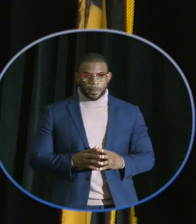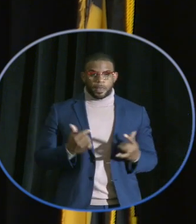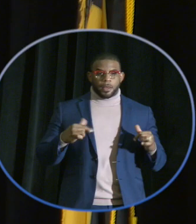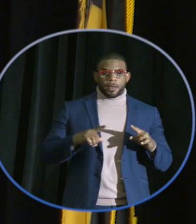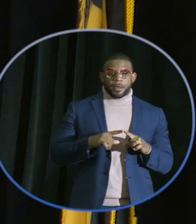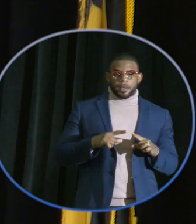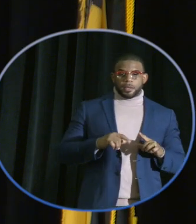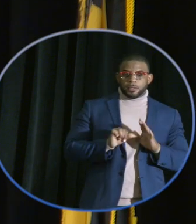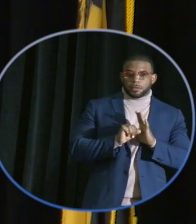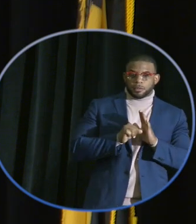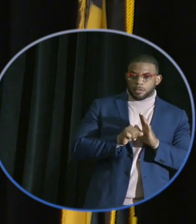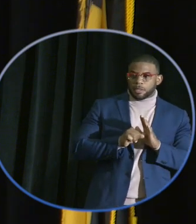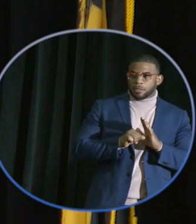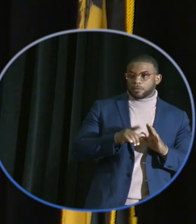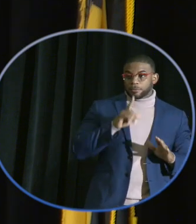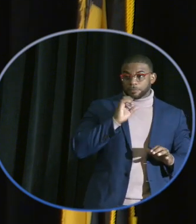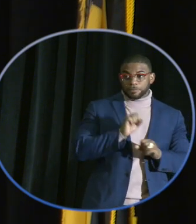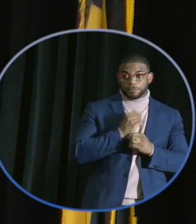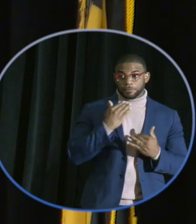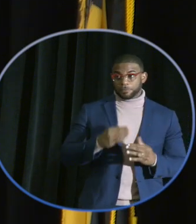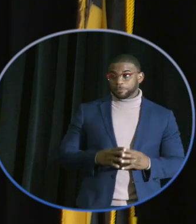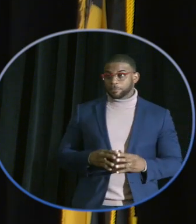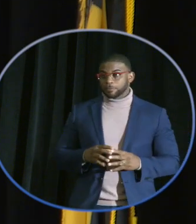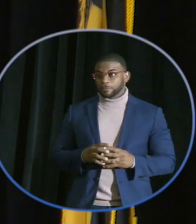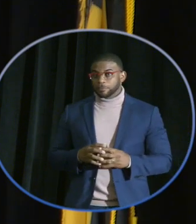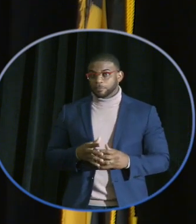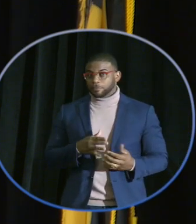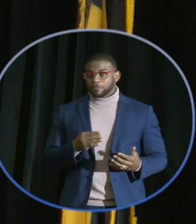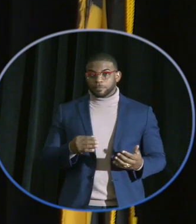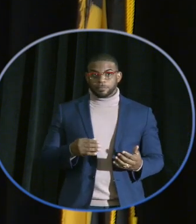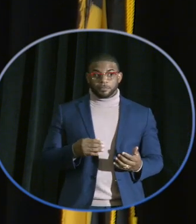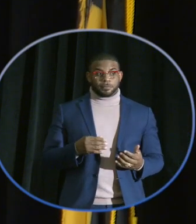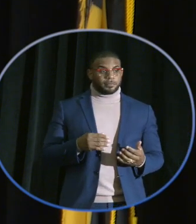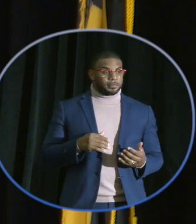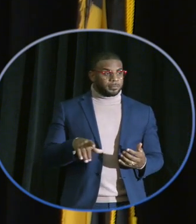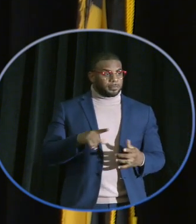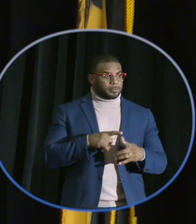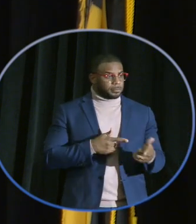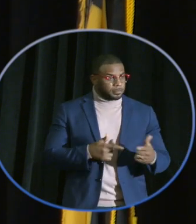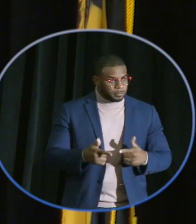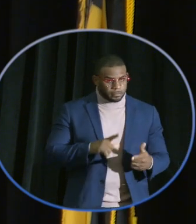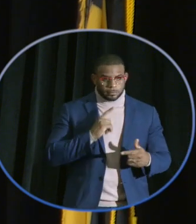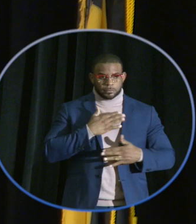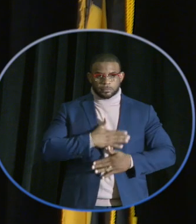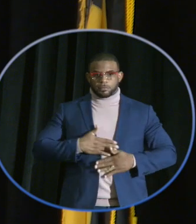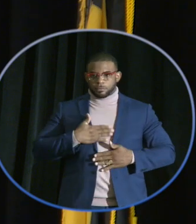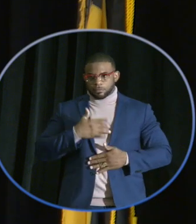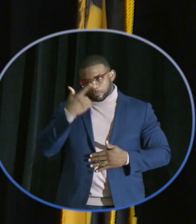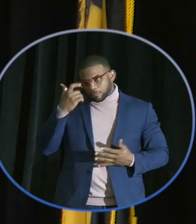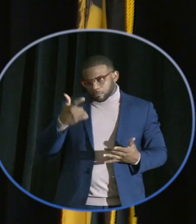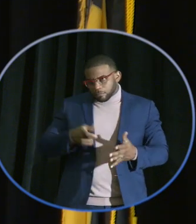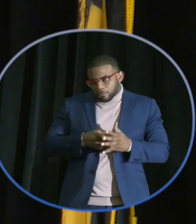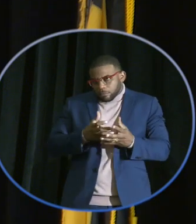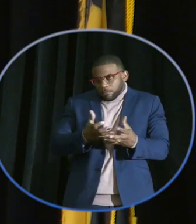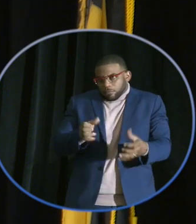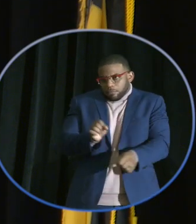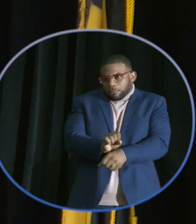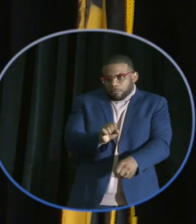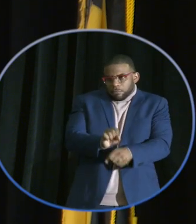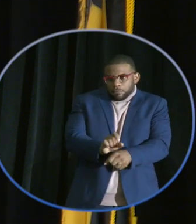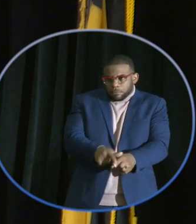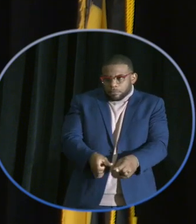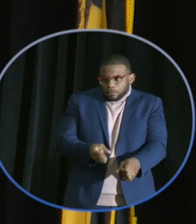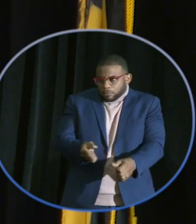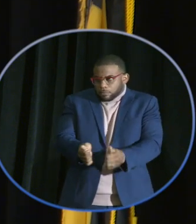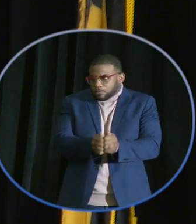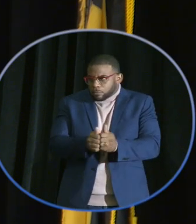We've had some interesting exchanges, and those exchanges are appreciated because it takes a lot of work to